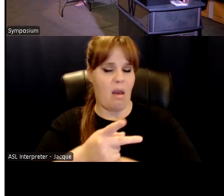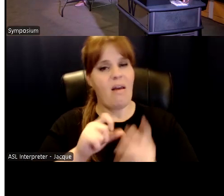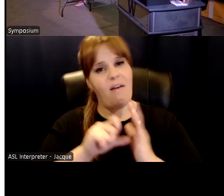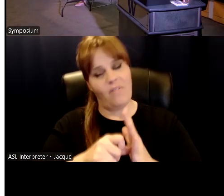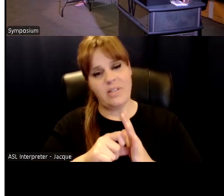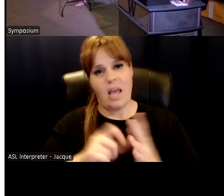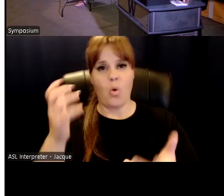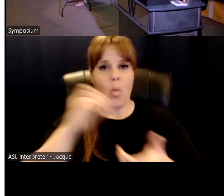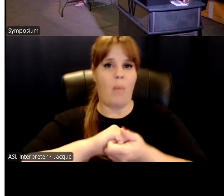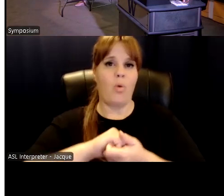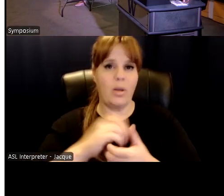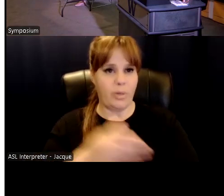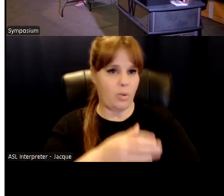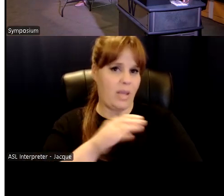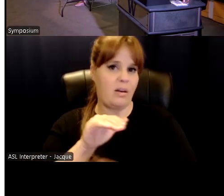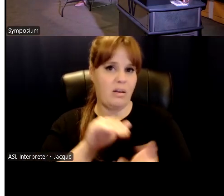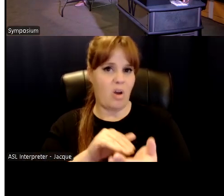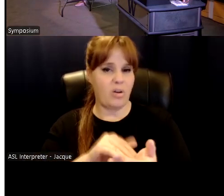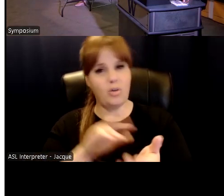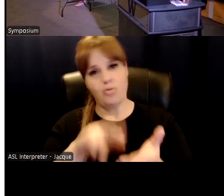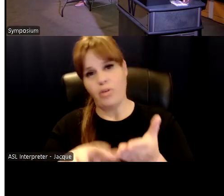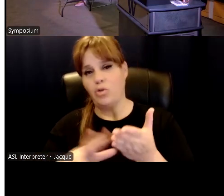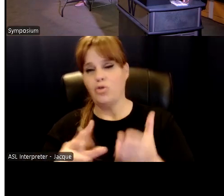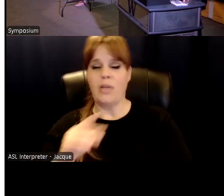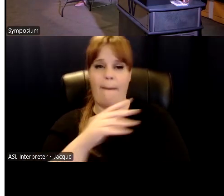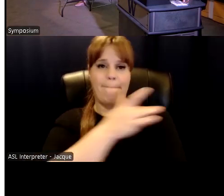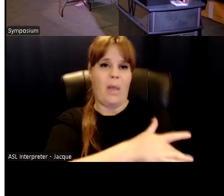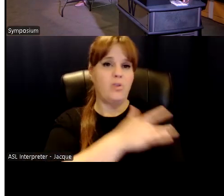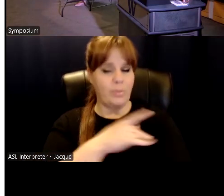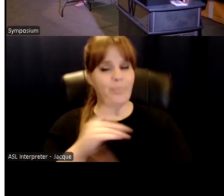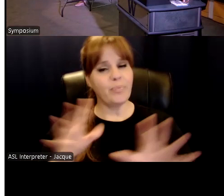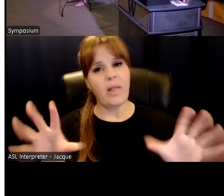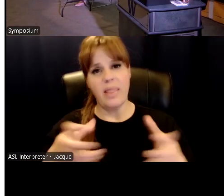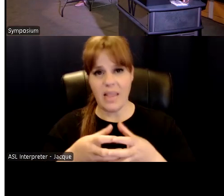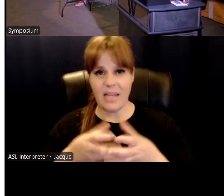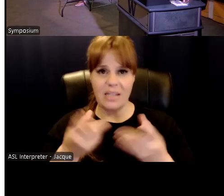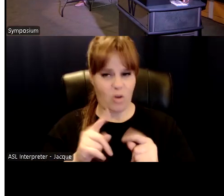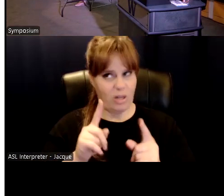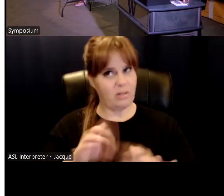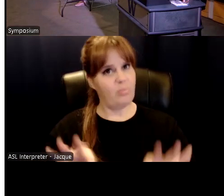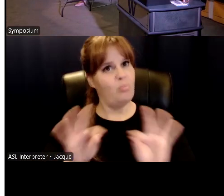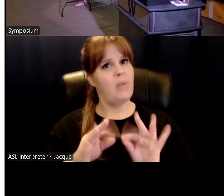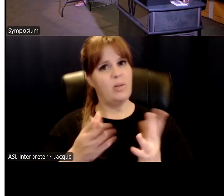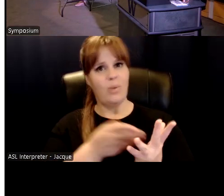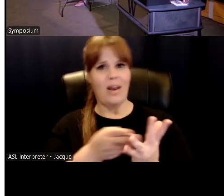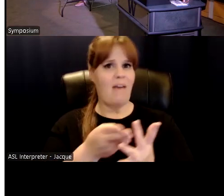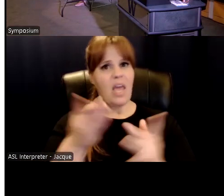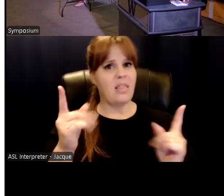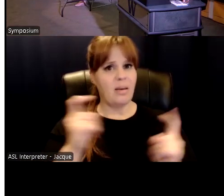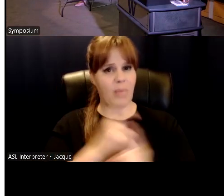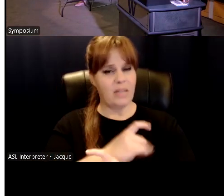between clinicians, researchers, and patients. This collective effort is crucial as we navigate the complexities of long